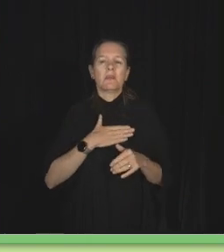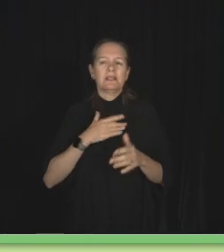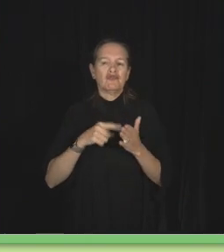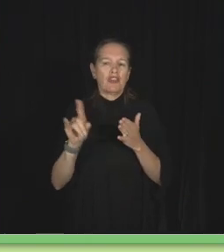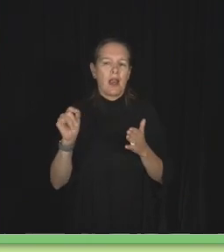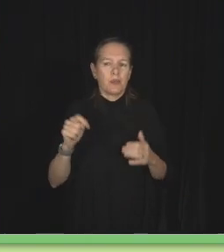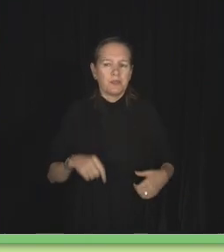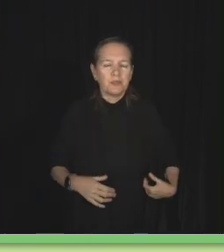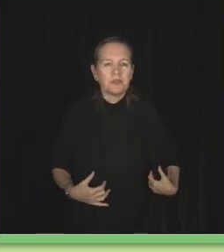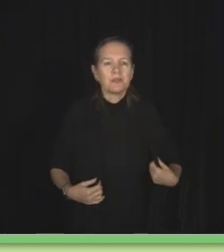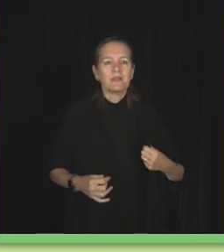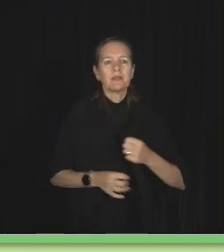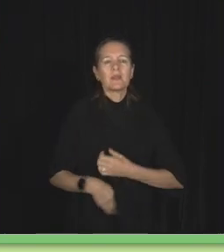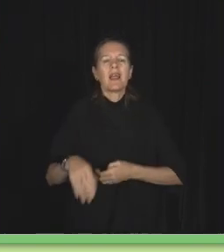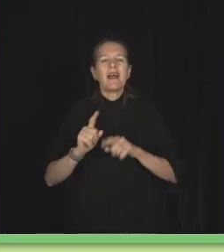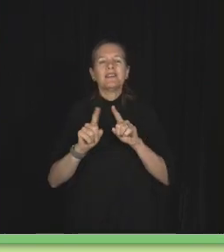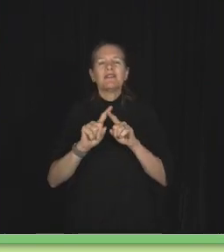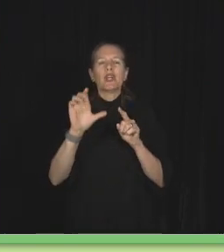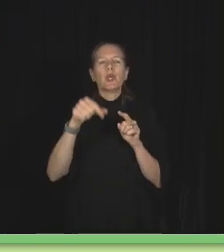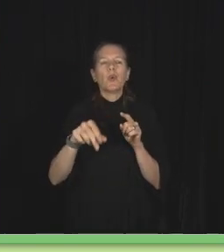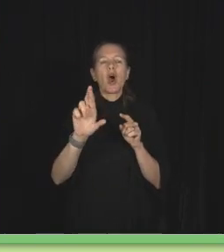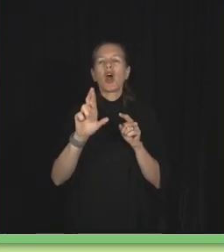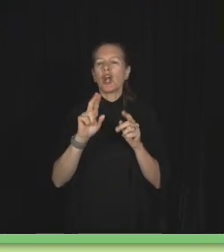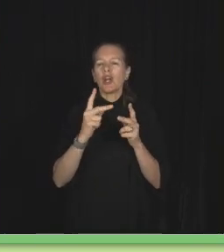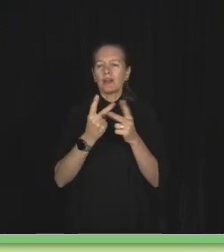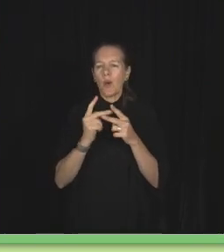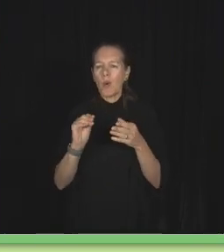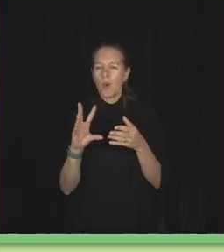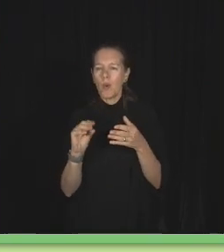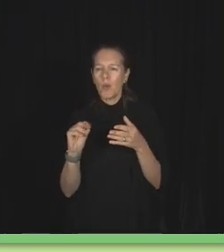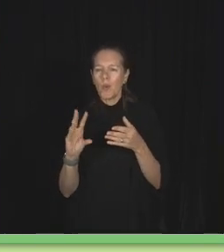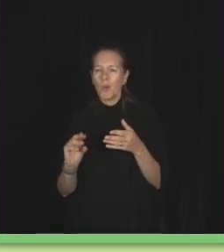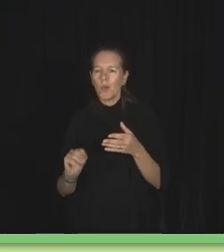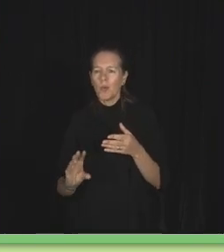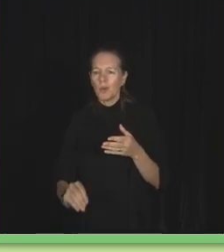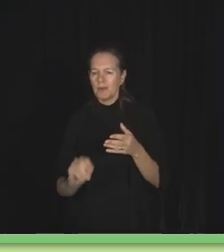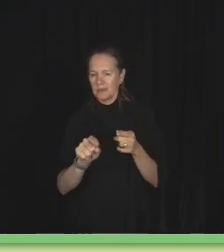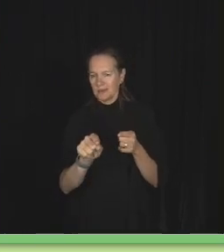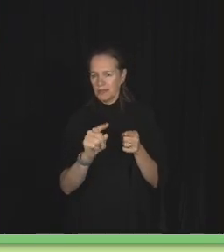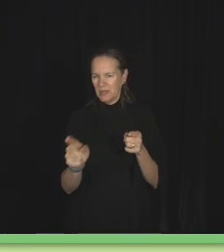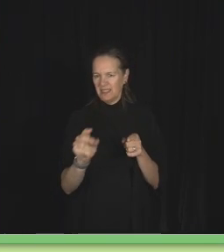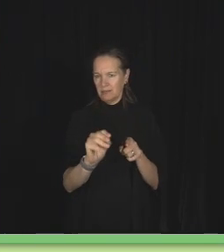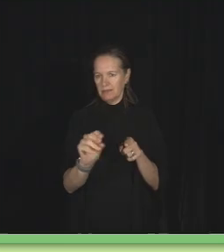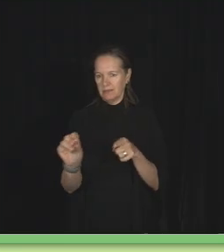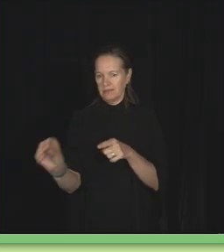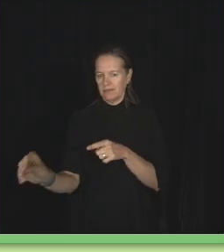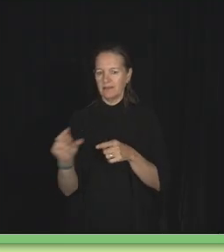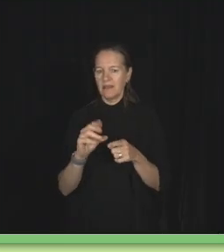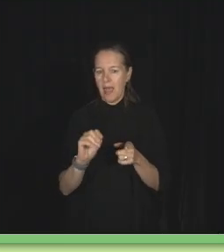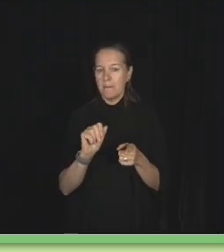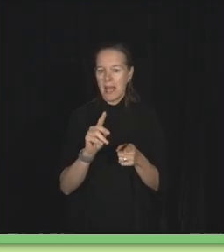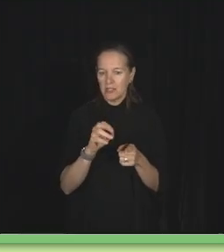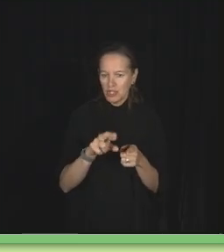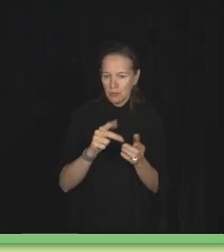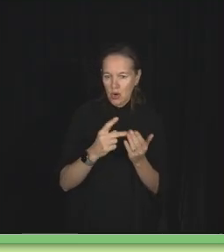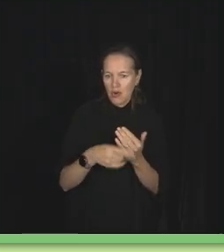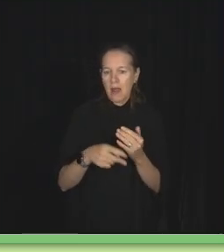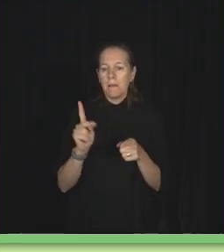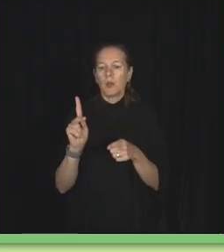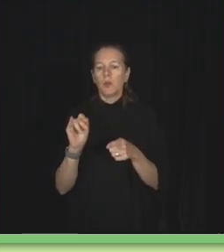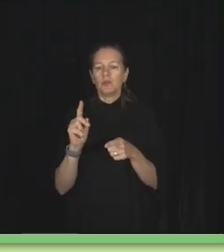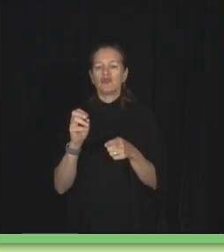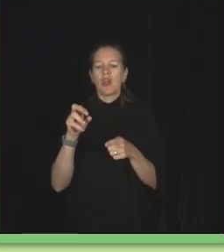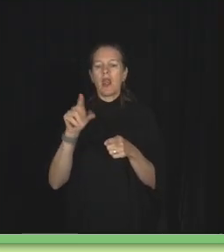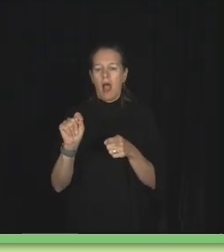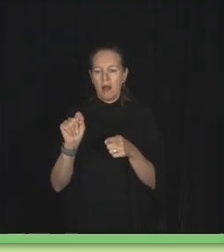out. There's a lot of different QR codes here for our different programs, ambassadorships, Kubestronaut for education and